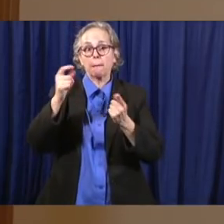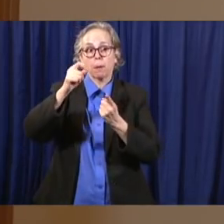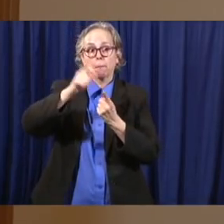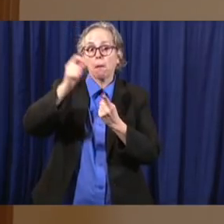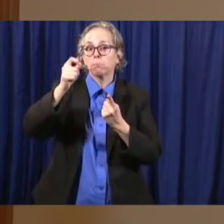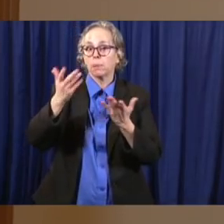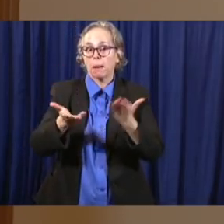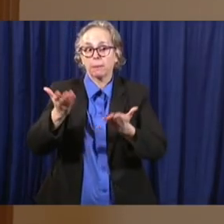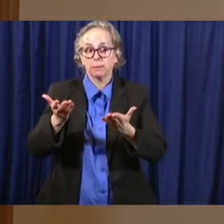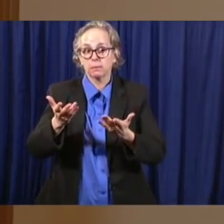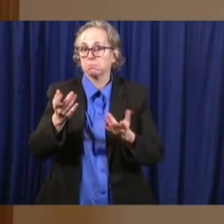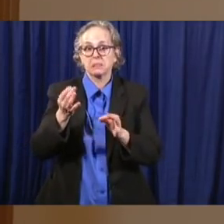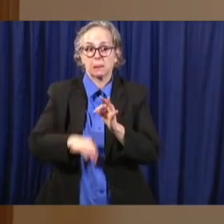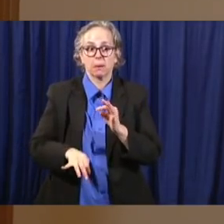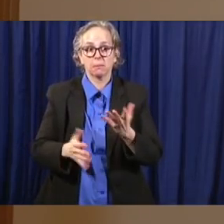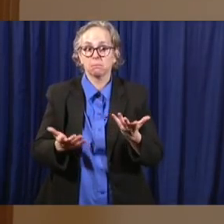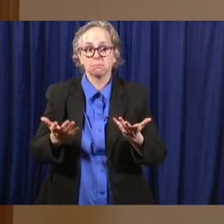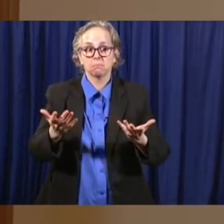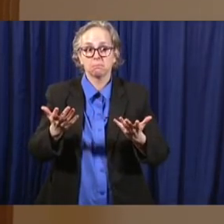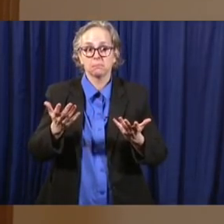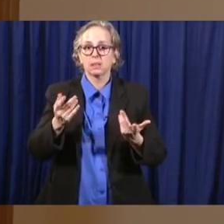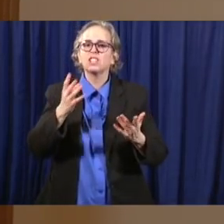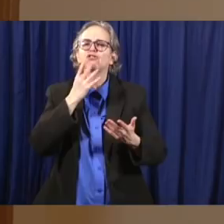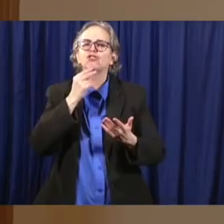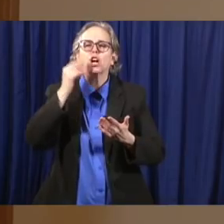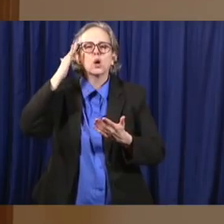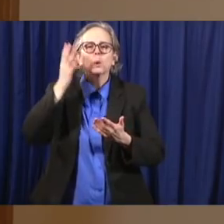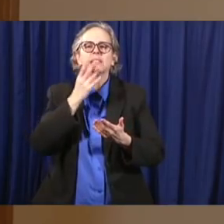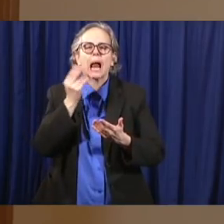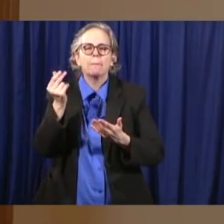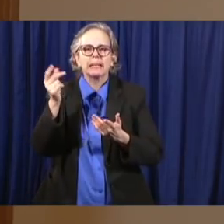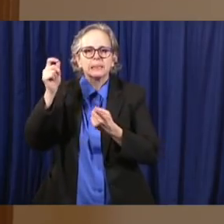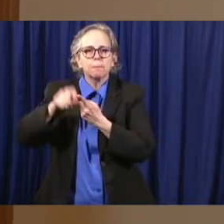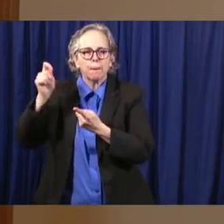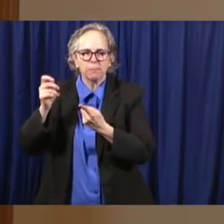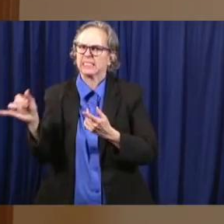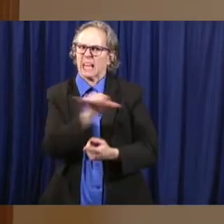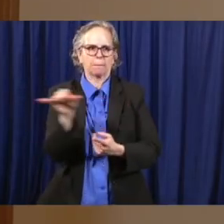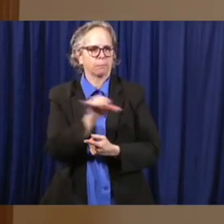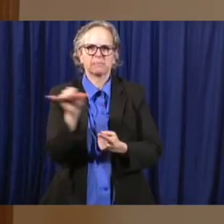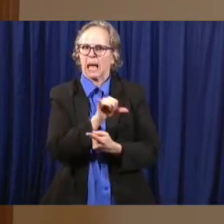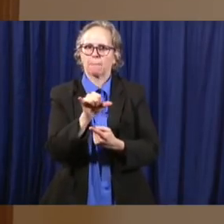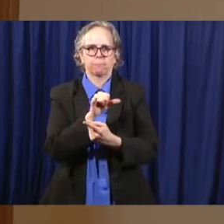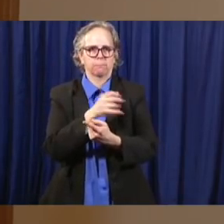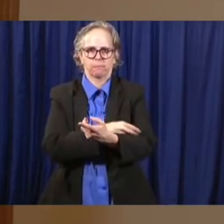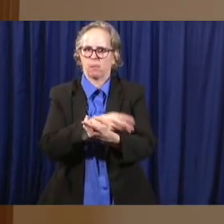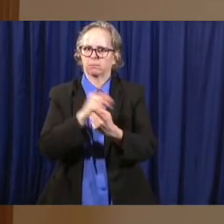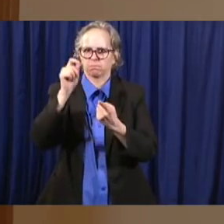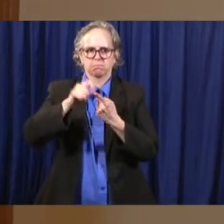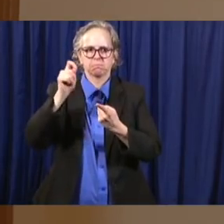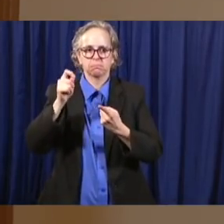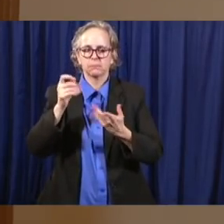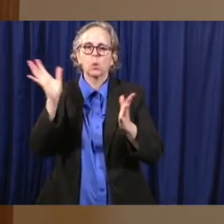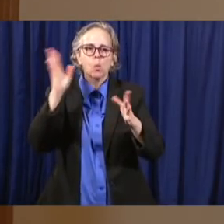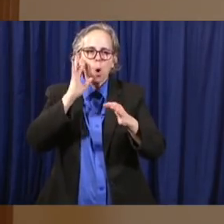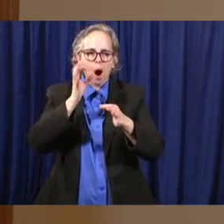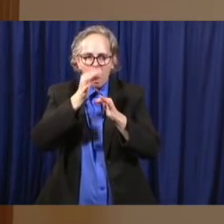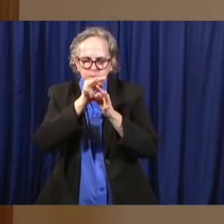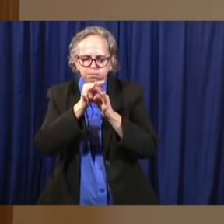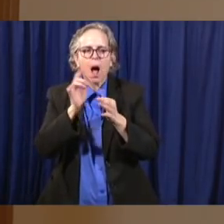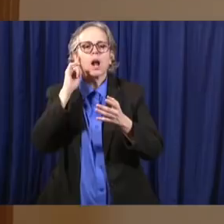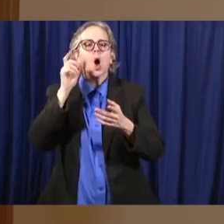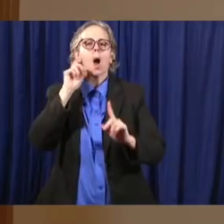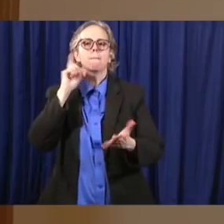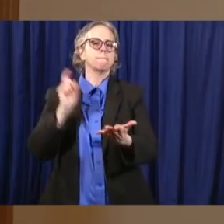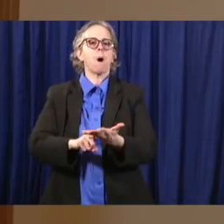similarly to giving glucose in a sugar diabetes check. And that will let us know that you have had the disease and have